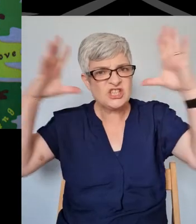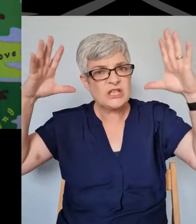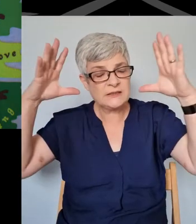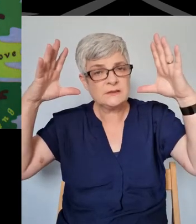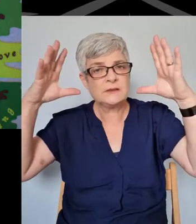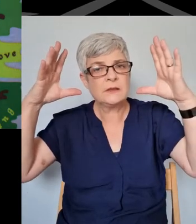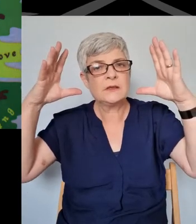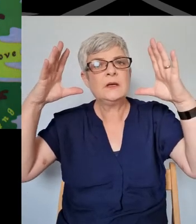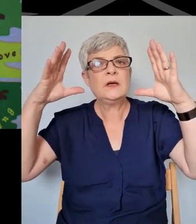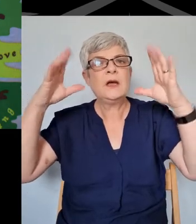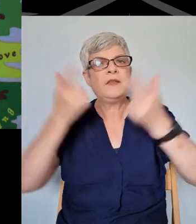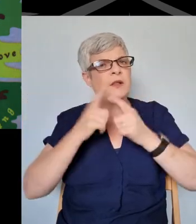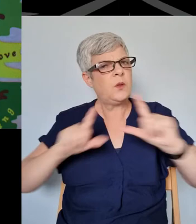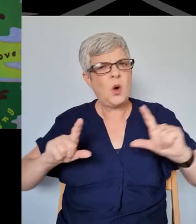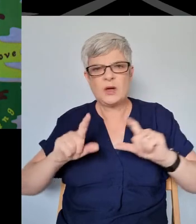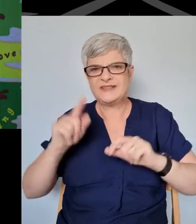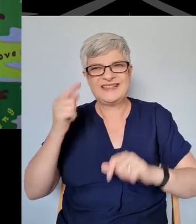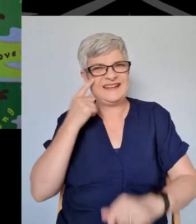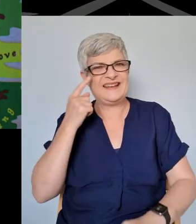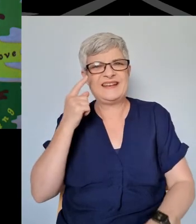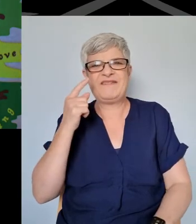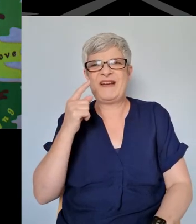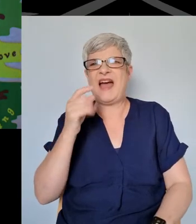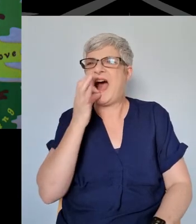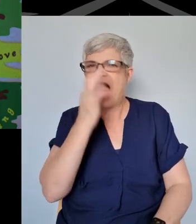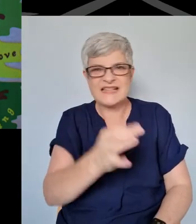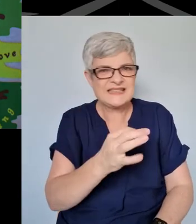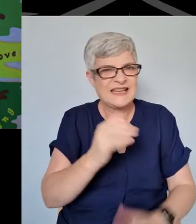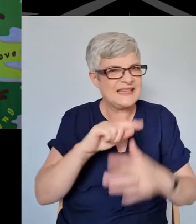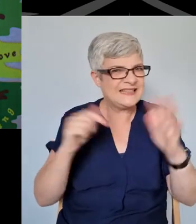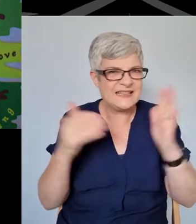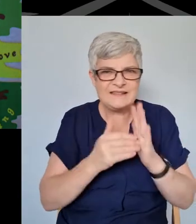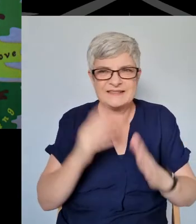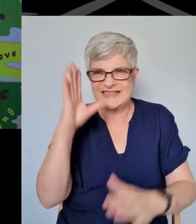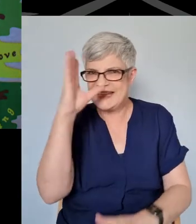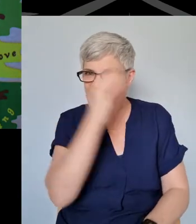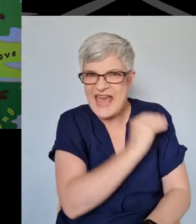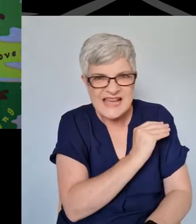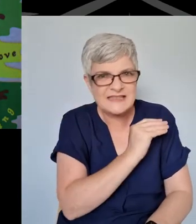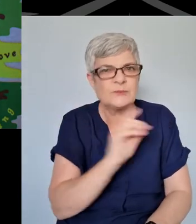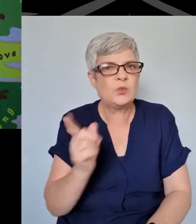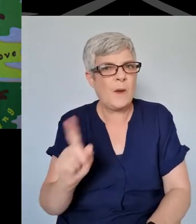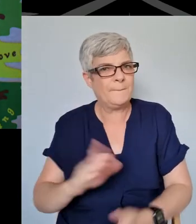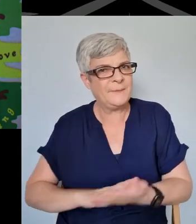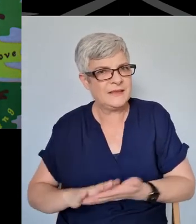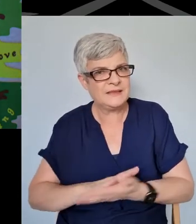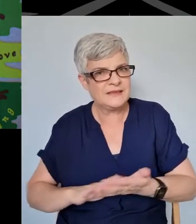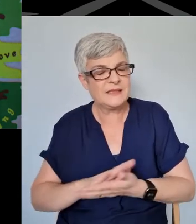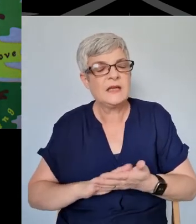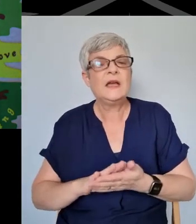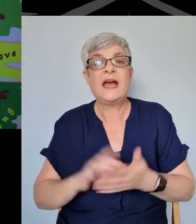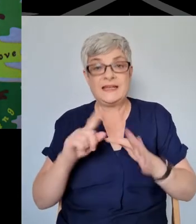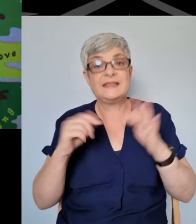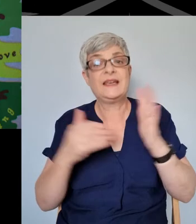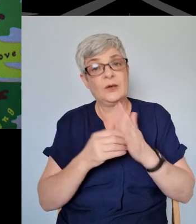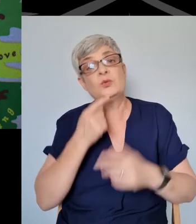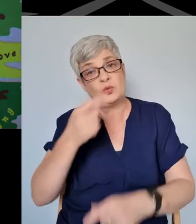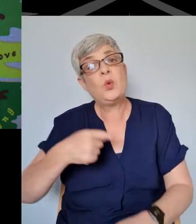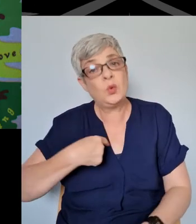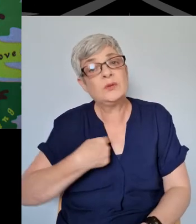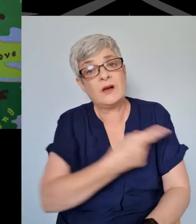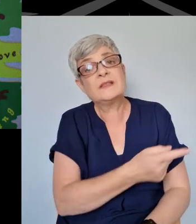And the Lord didn't leave Ezekiel to guess what it meant. And Ezekiel didn't leave us in the dark either. For in verses 11